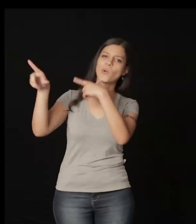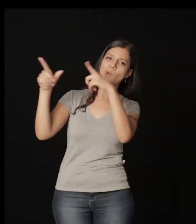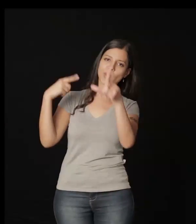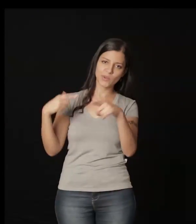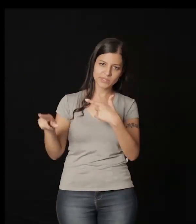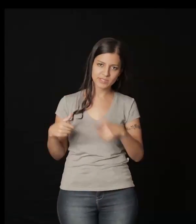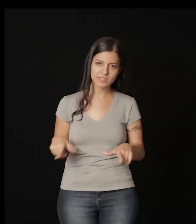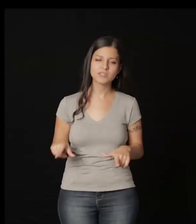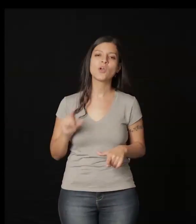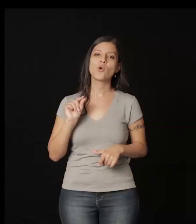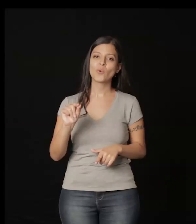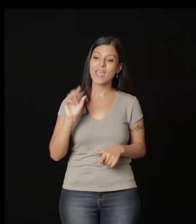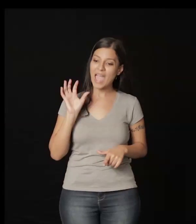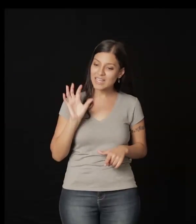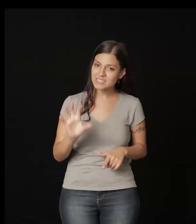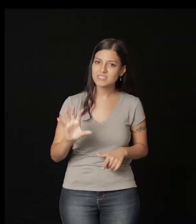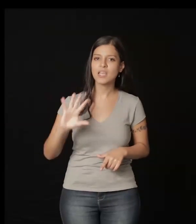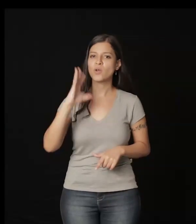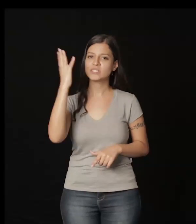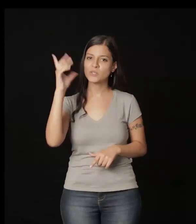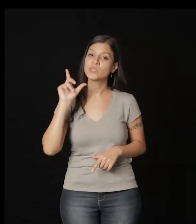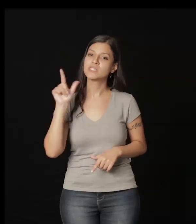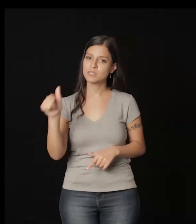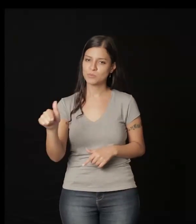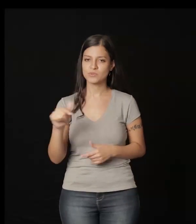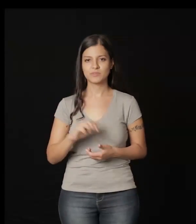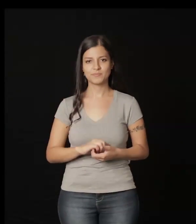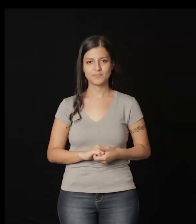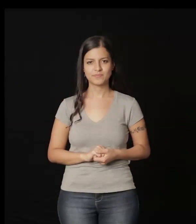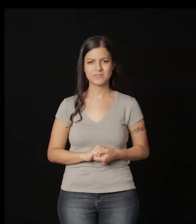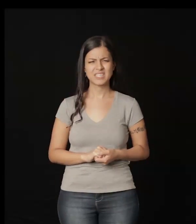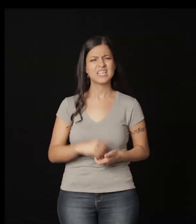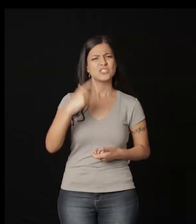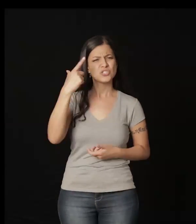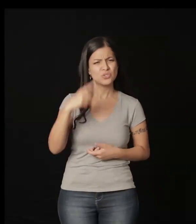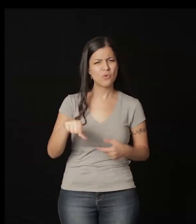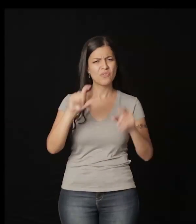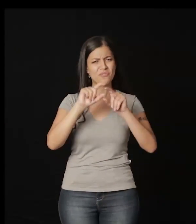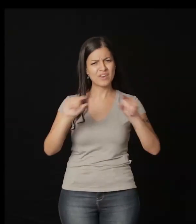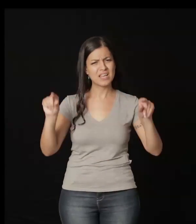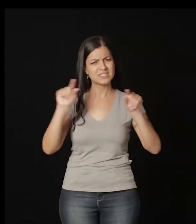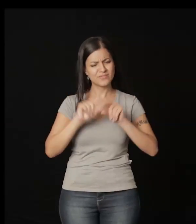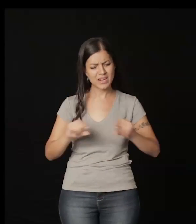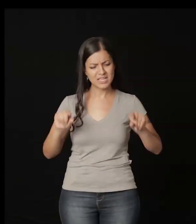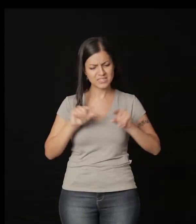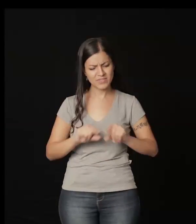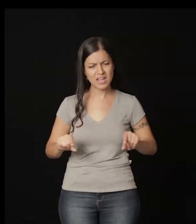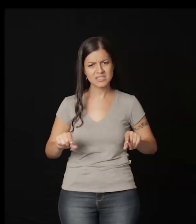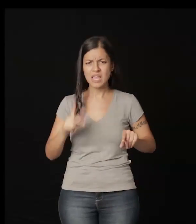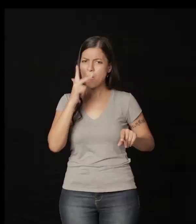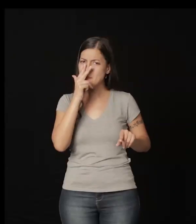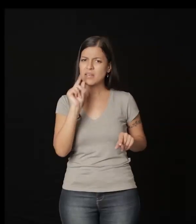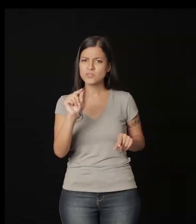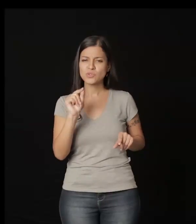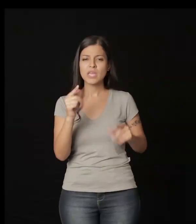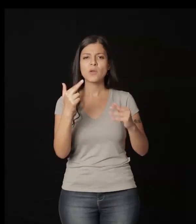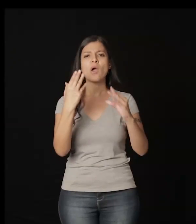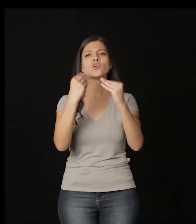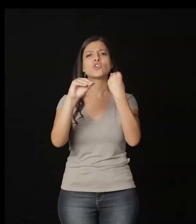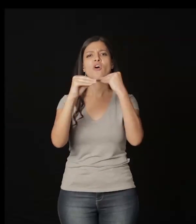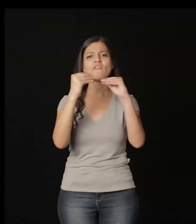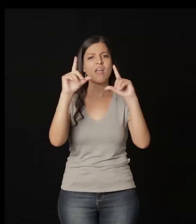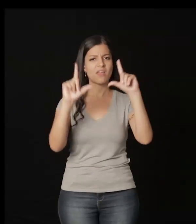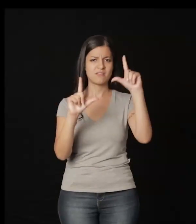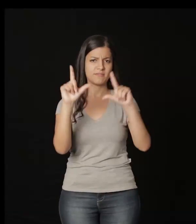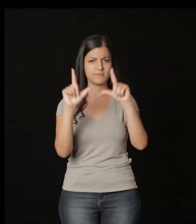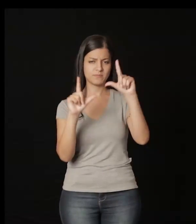times it's, "and it will come to pass." And this phrase, which comes up again and again, felt to us a bit like, you know, in like a